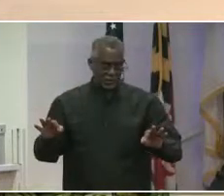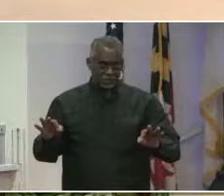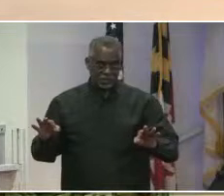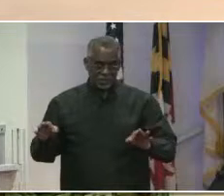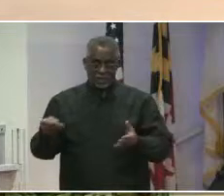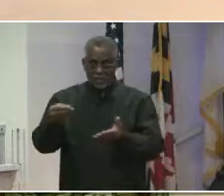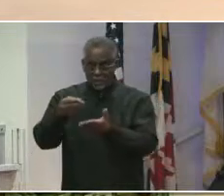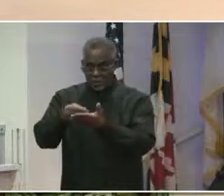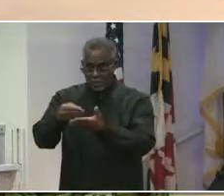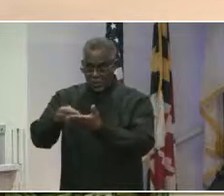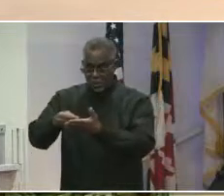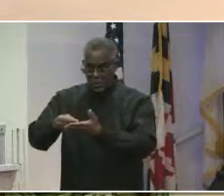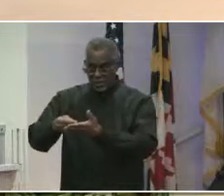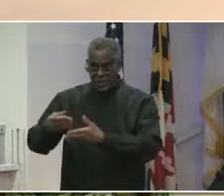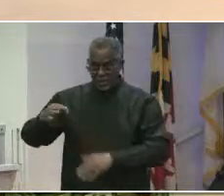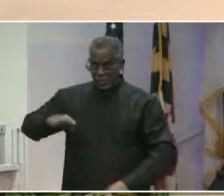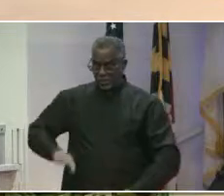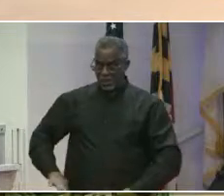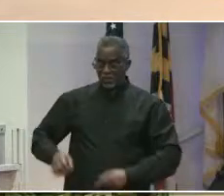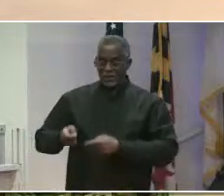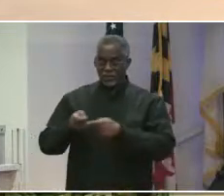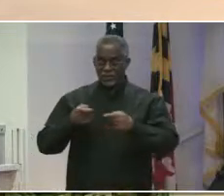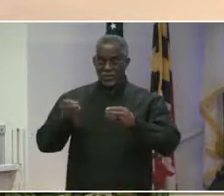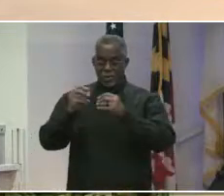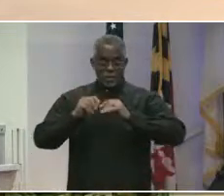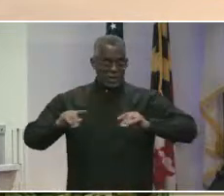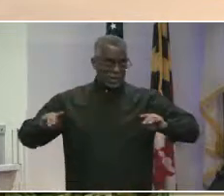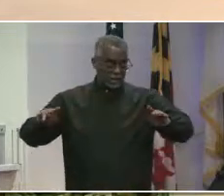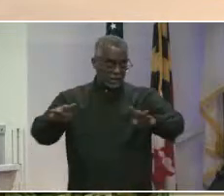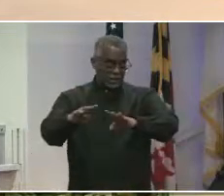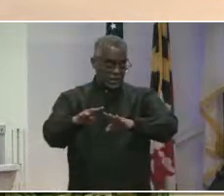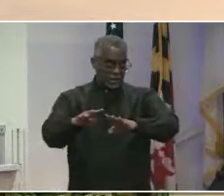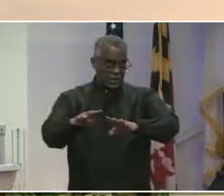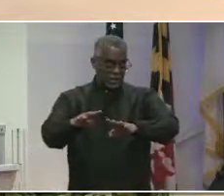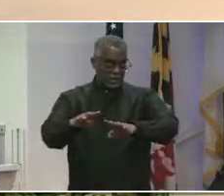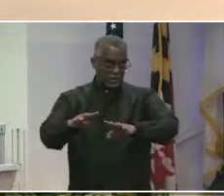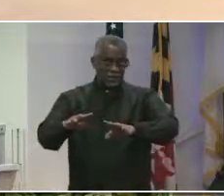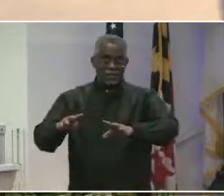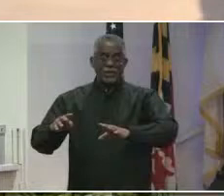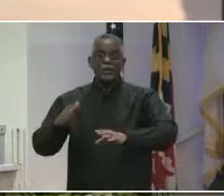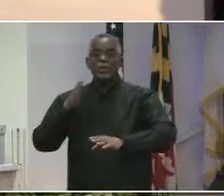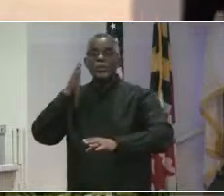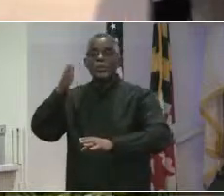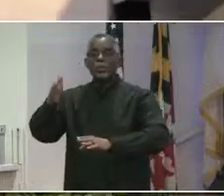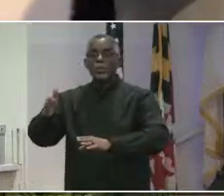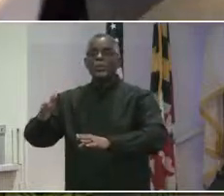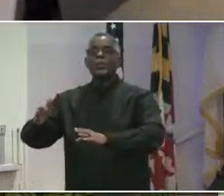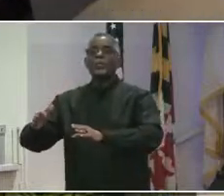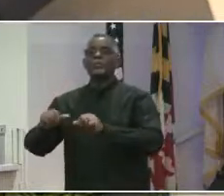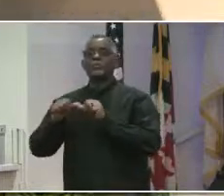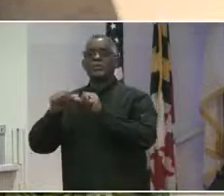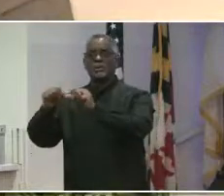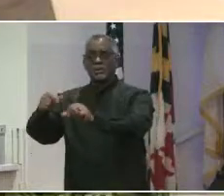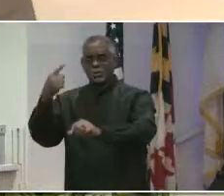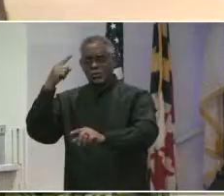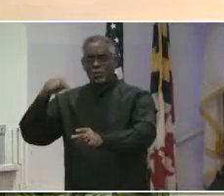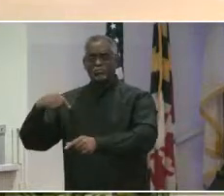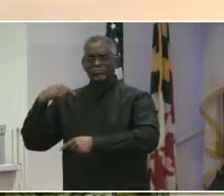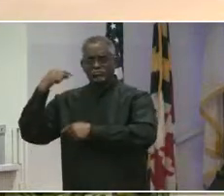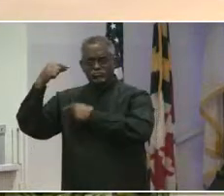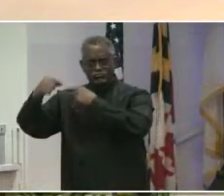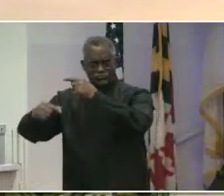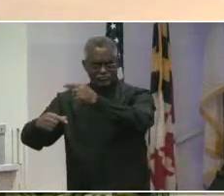land. All right? And so it's going to be intergenerational. It's going to be where